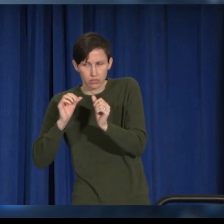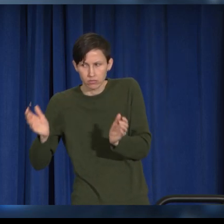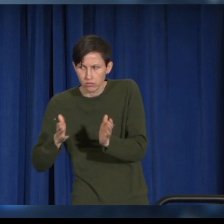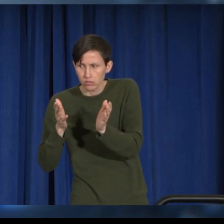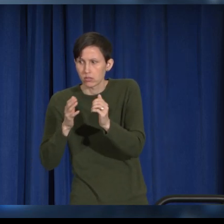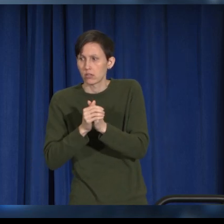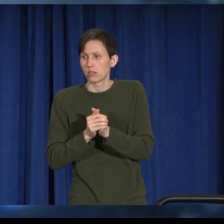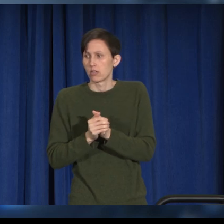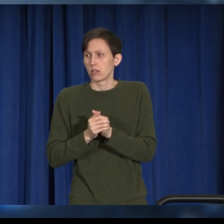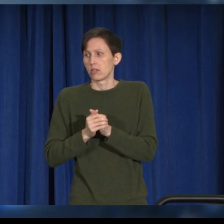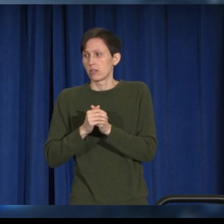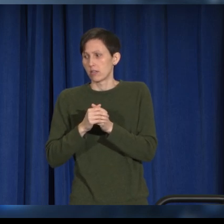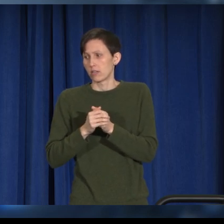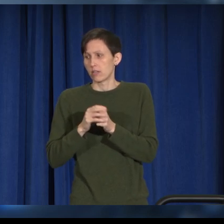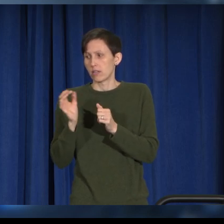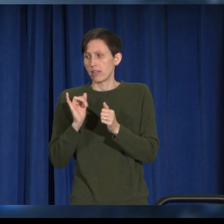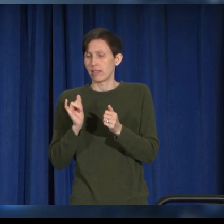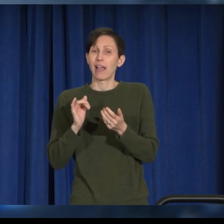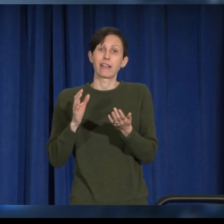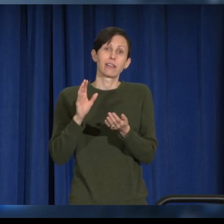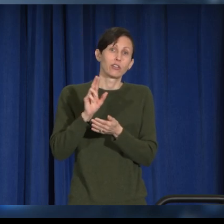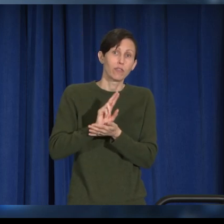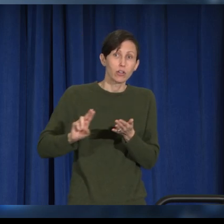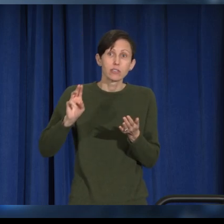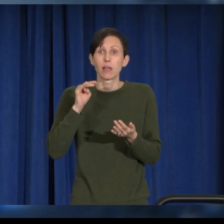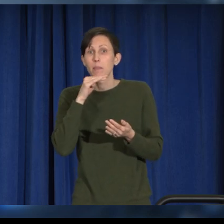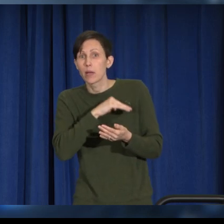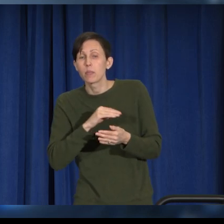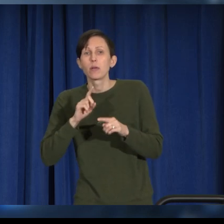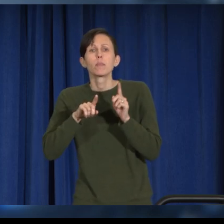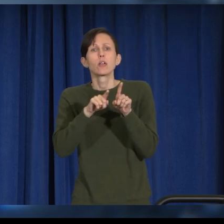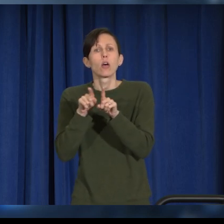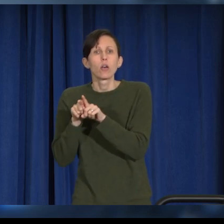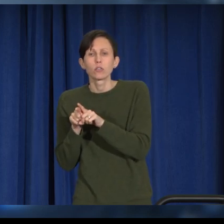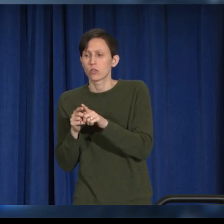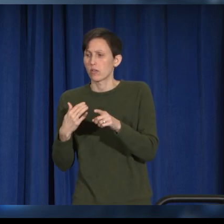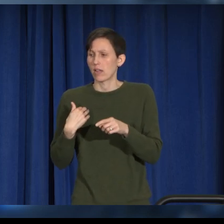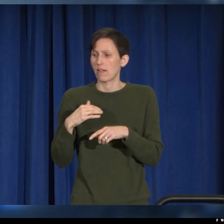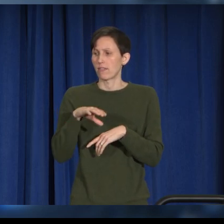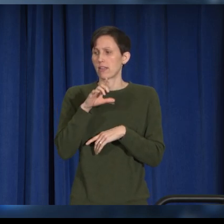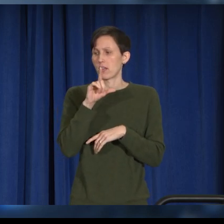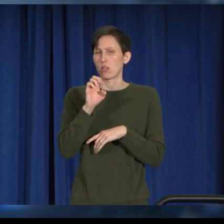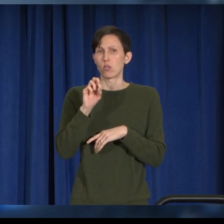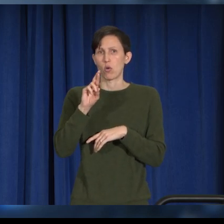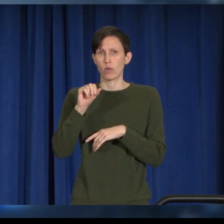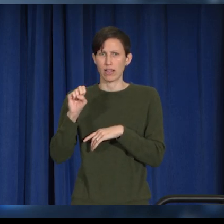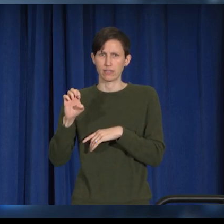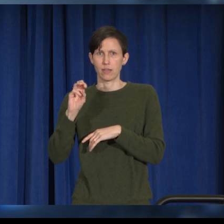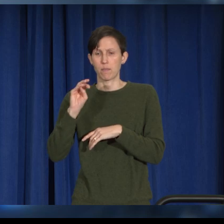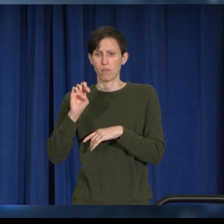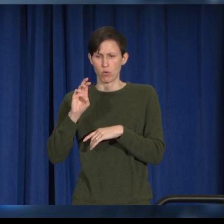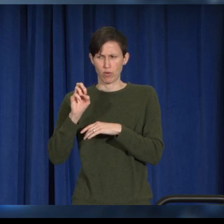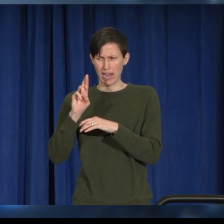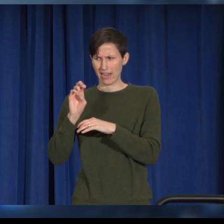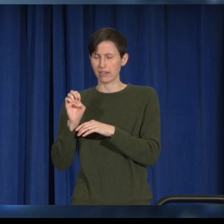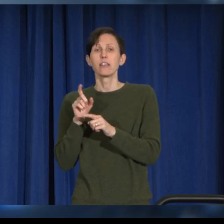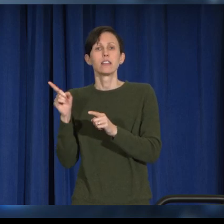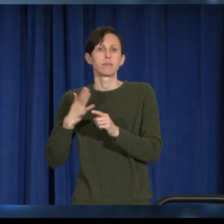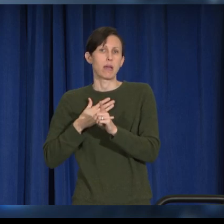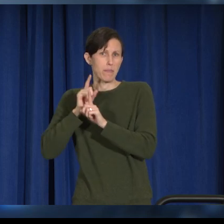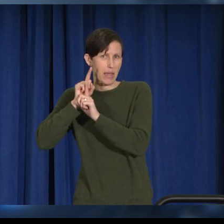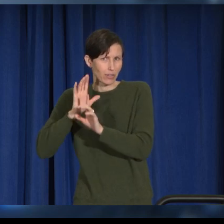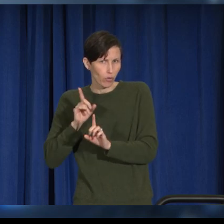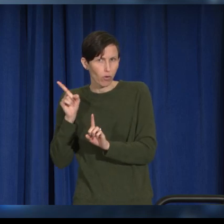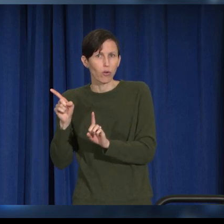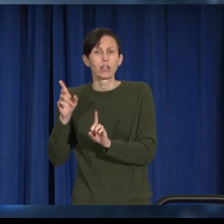leadership at the university, but also having, personally, Professor Lorraine Graham is my mentor and role model,